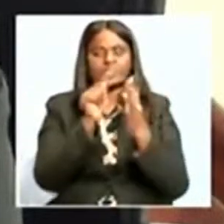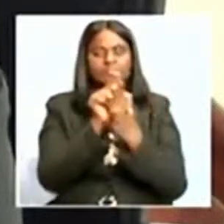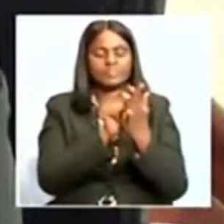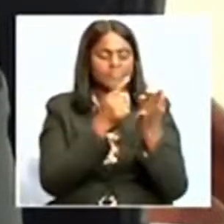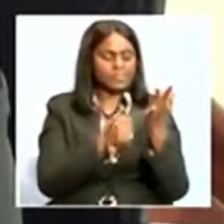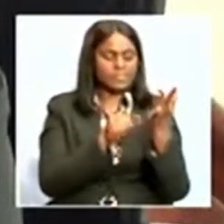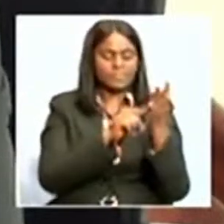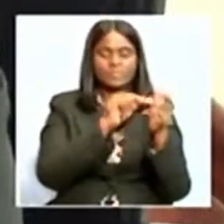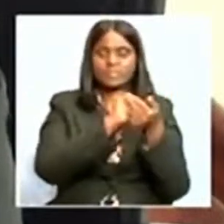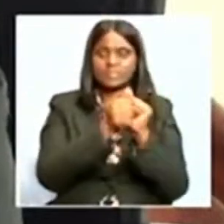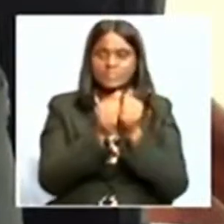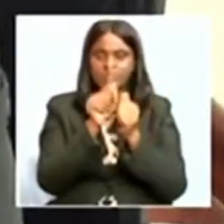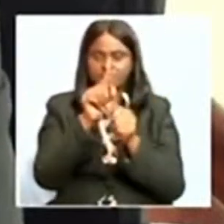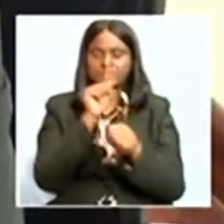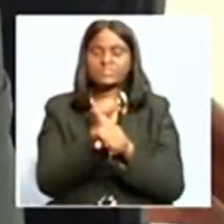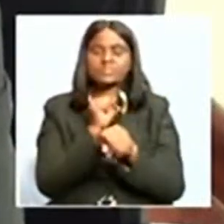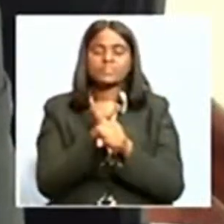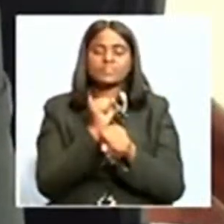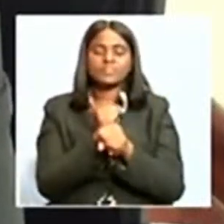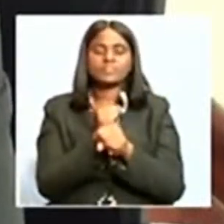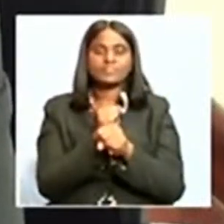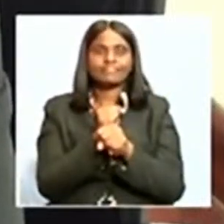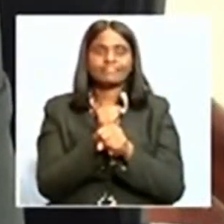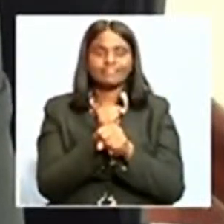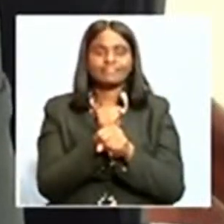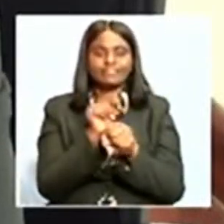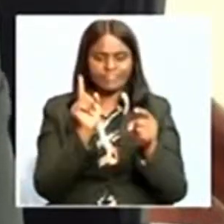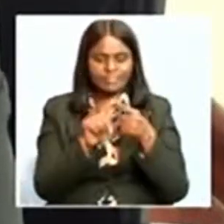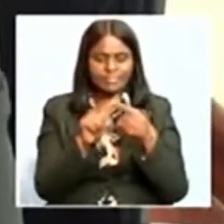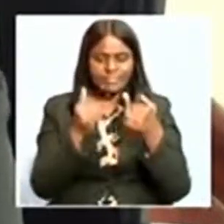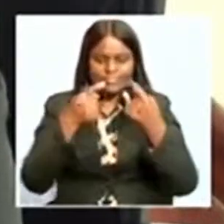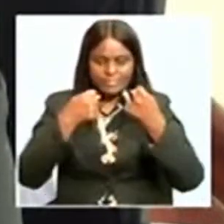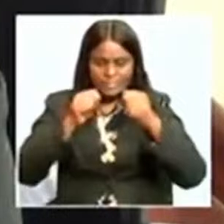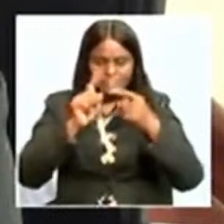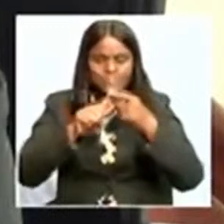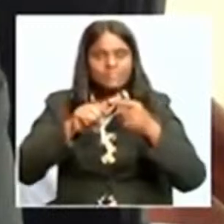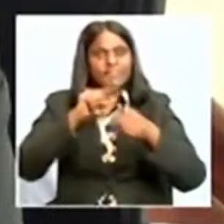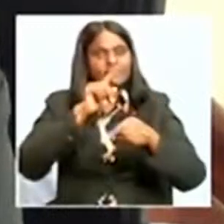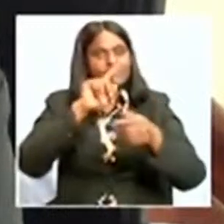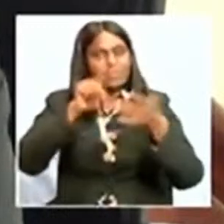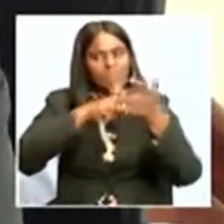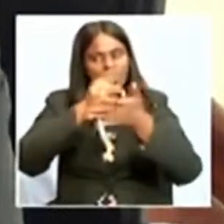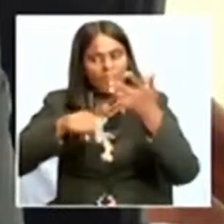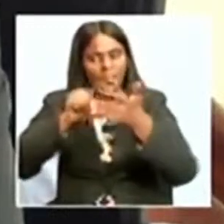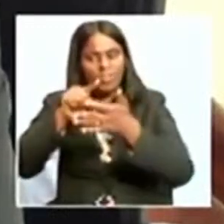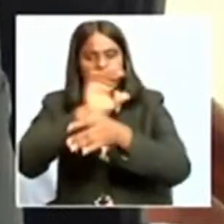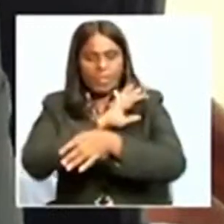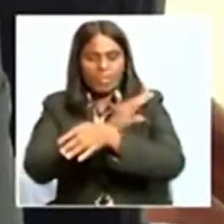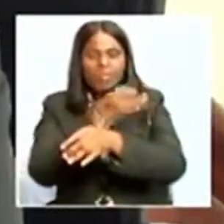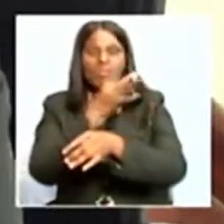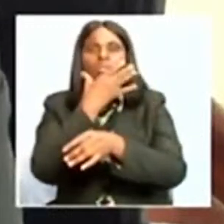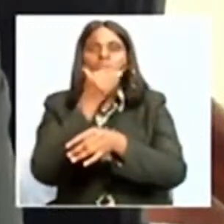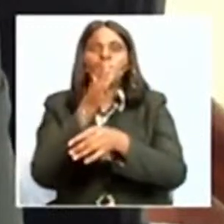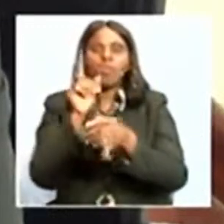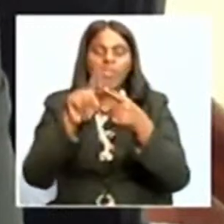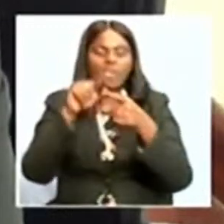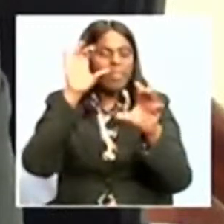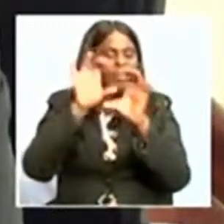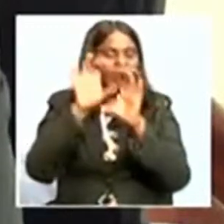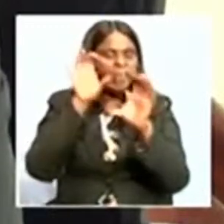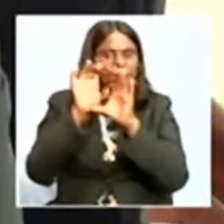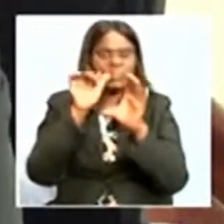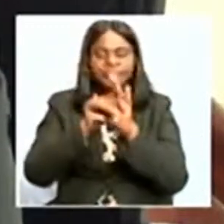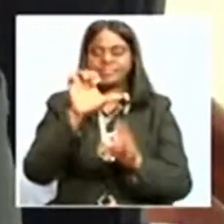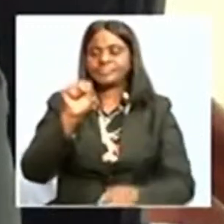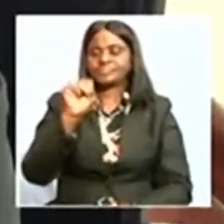this amendment is doing is that is trying to curtail the powers of the Commissioner to conditions in the